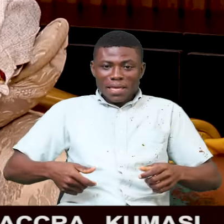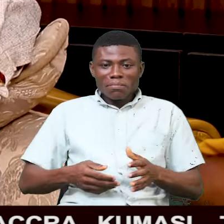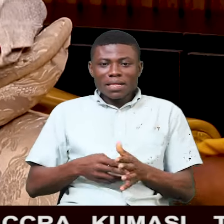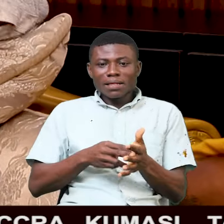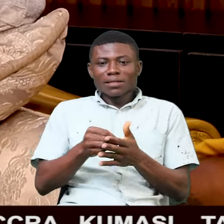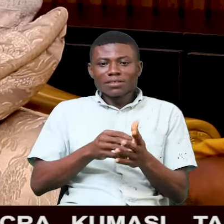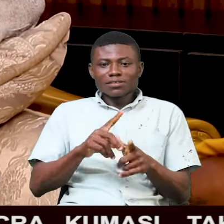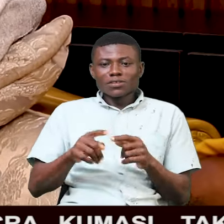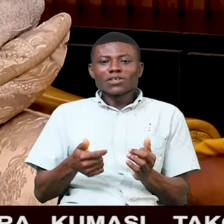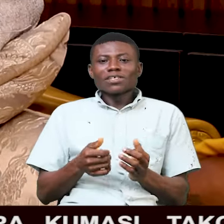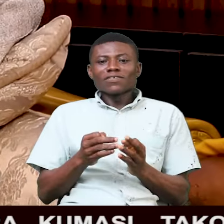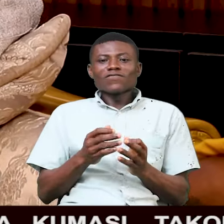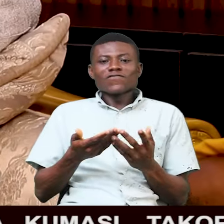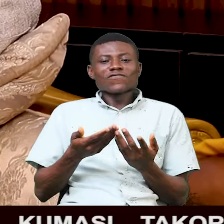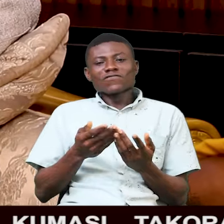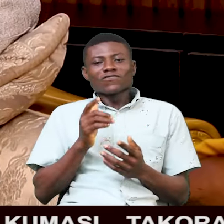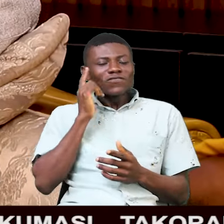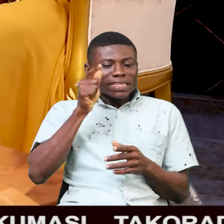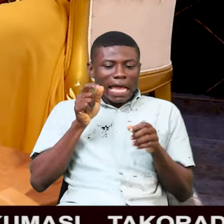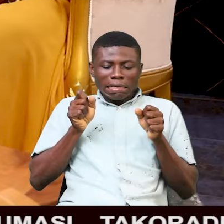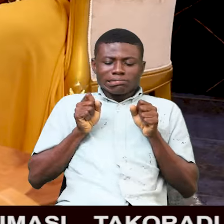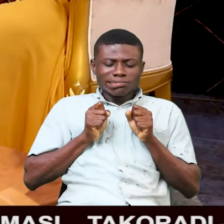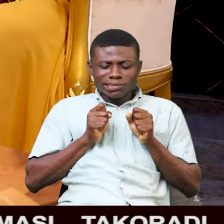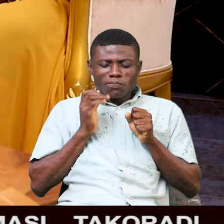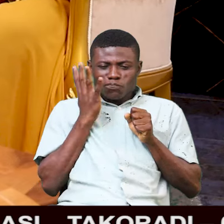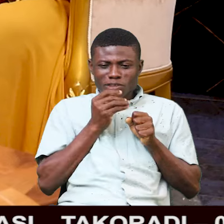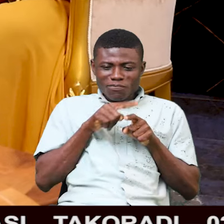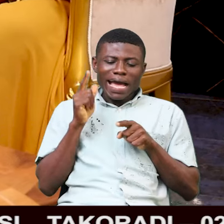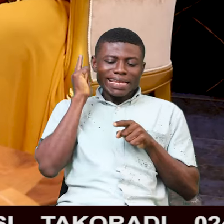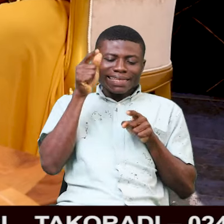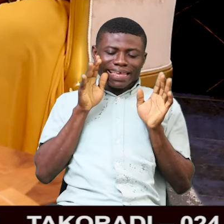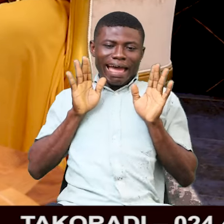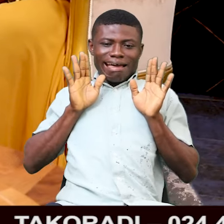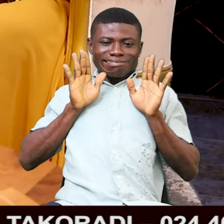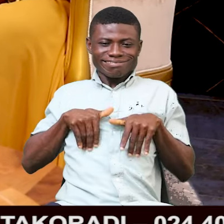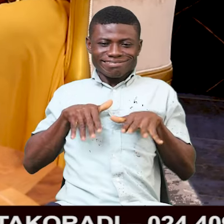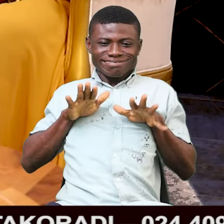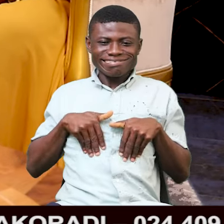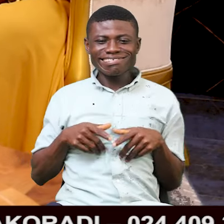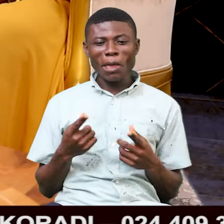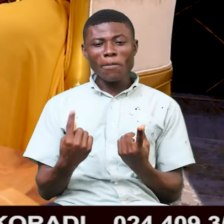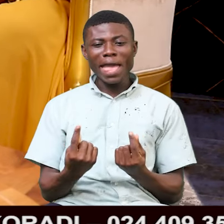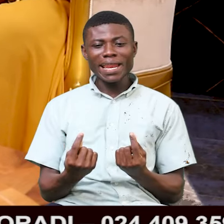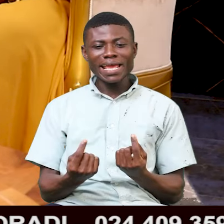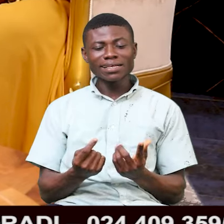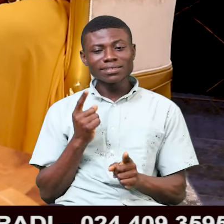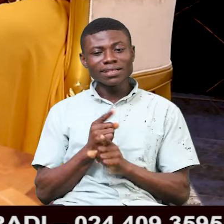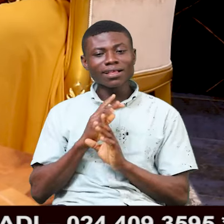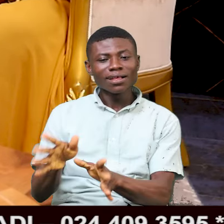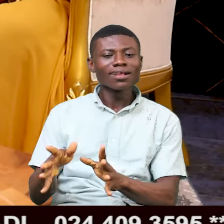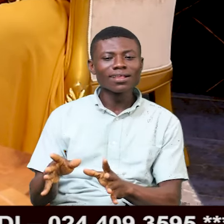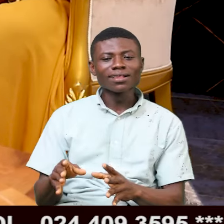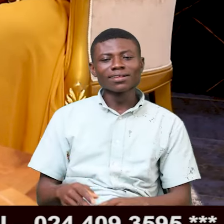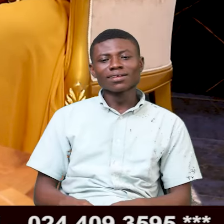don't know. Nti afa ye be ya ye be tatalea. That's a no na now do any ato soa. Abembebu.